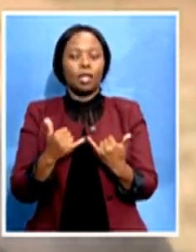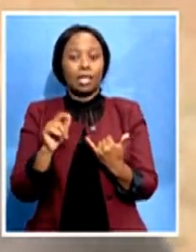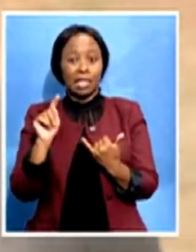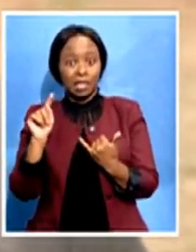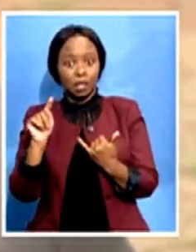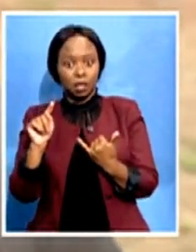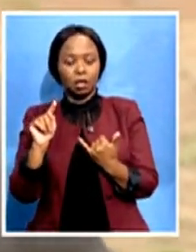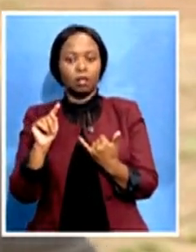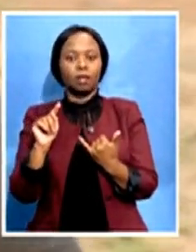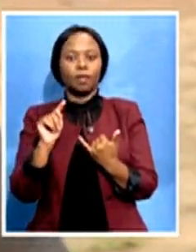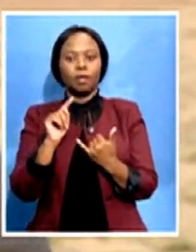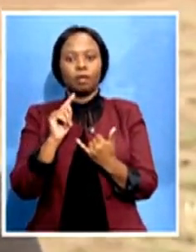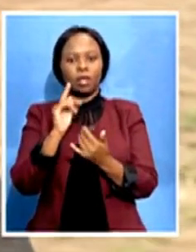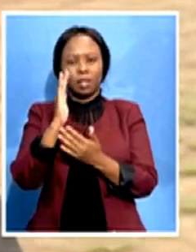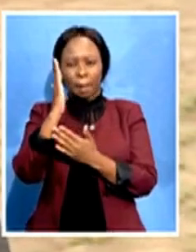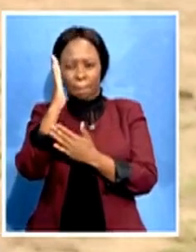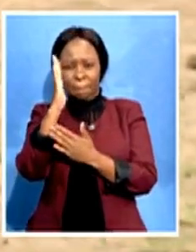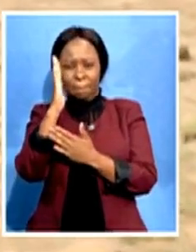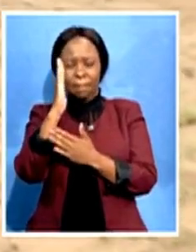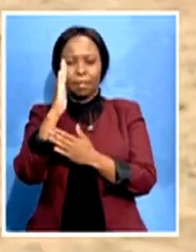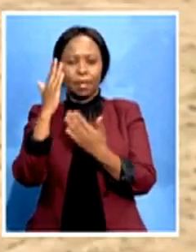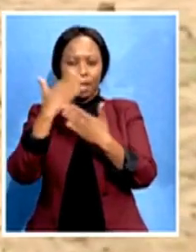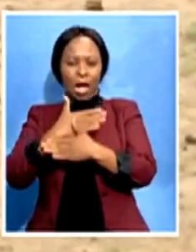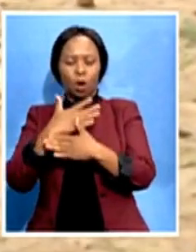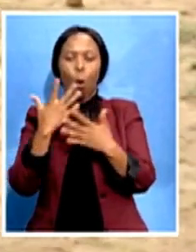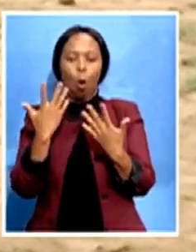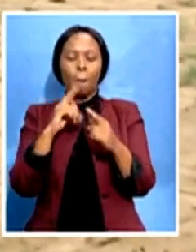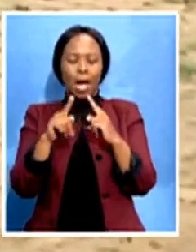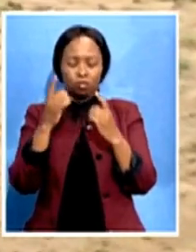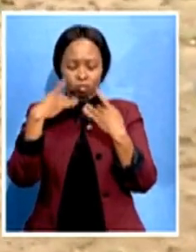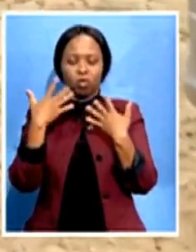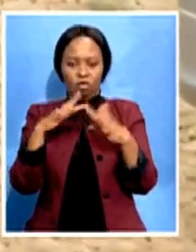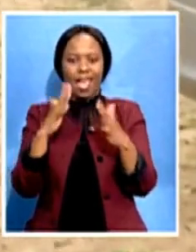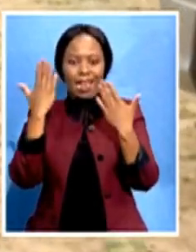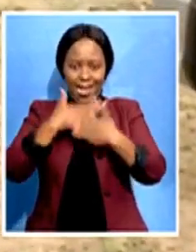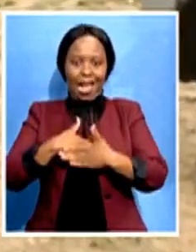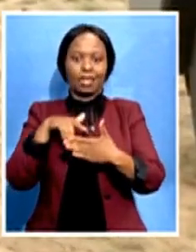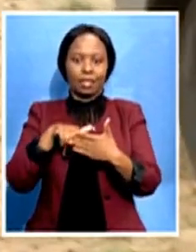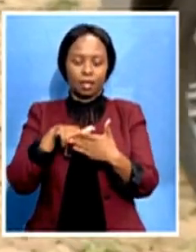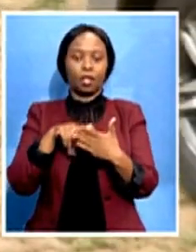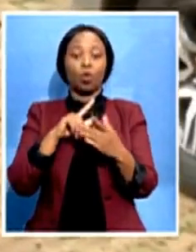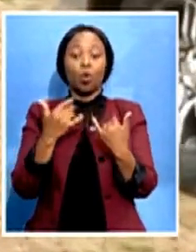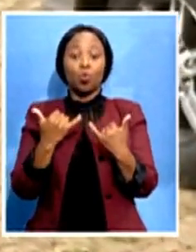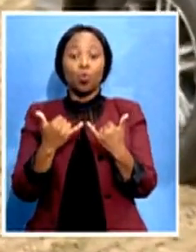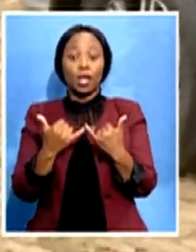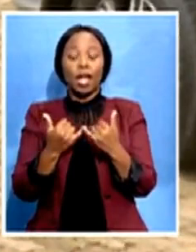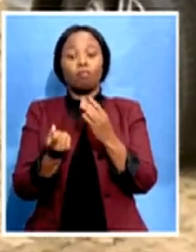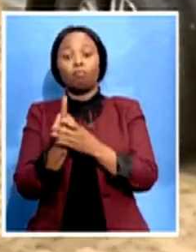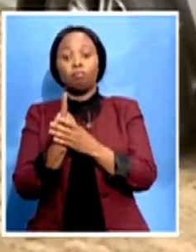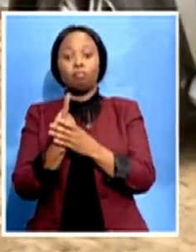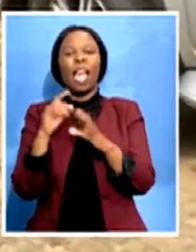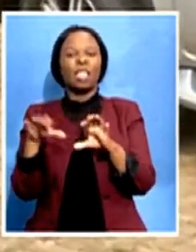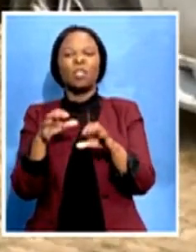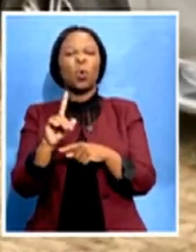that it's going to be taking place at night. But today, in terms of the activities, we have seen also quite a few dignitaries making their